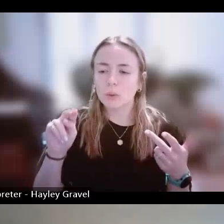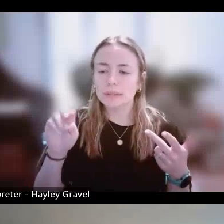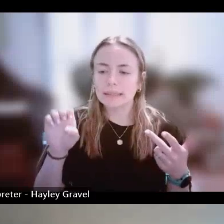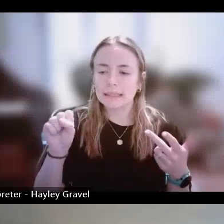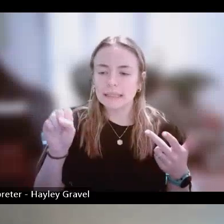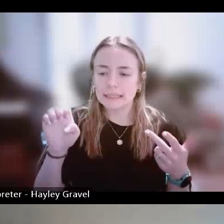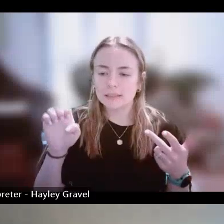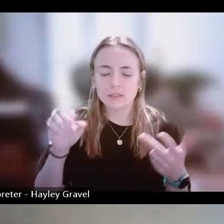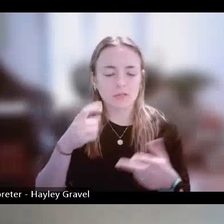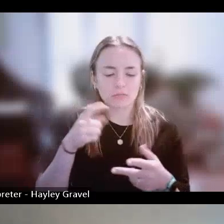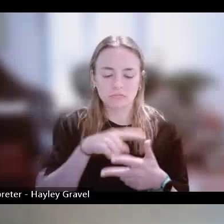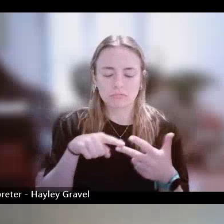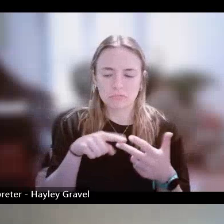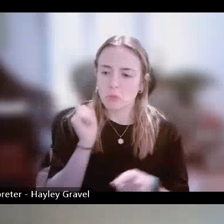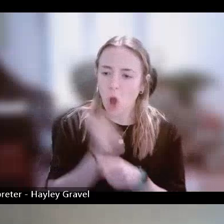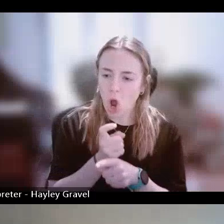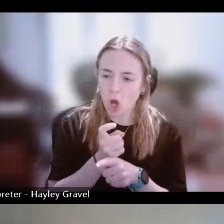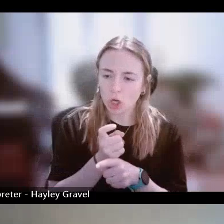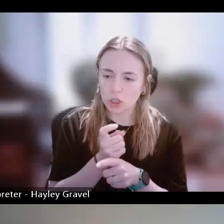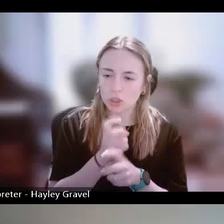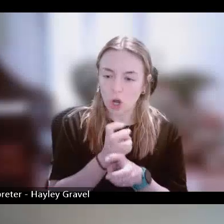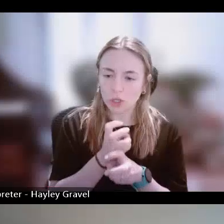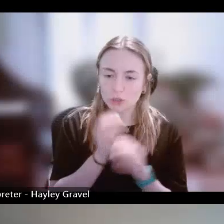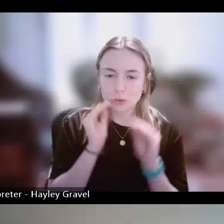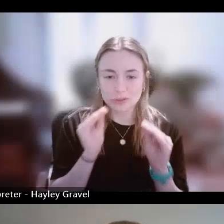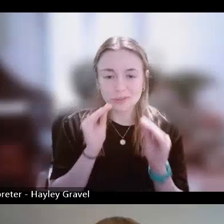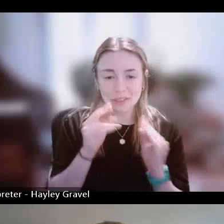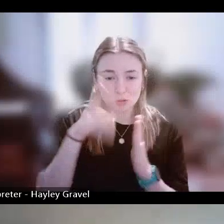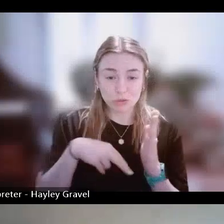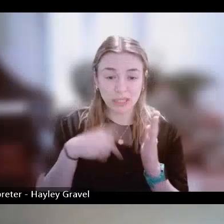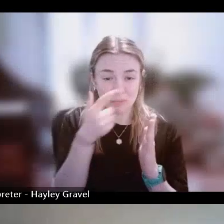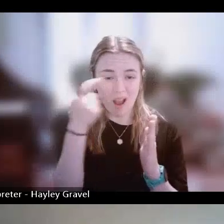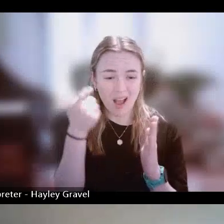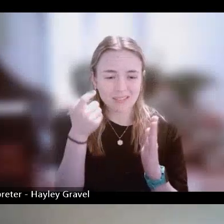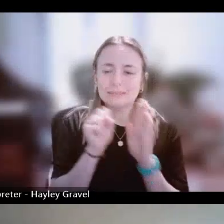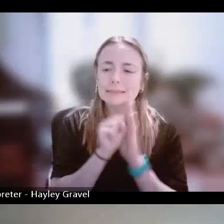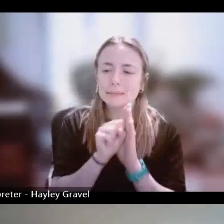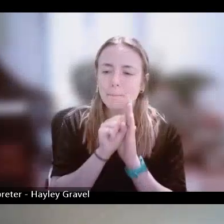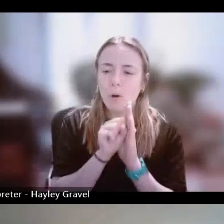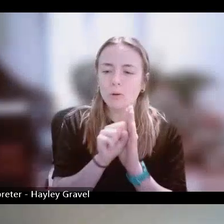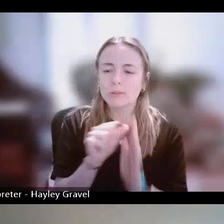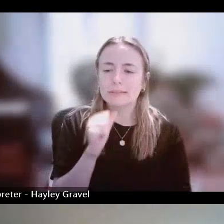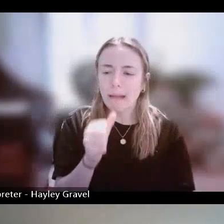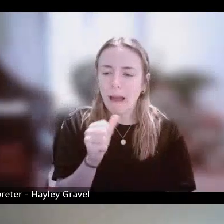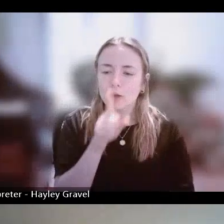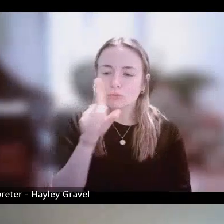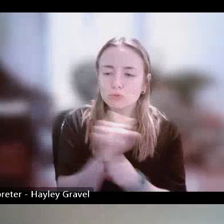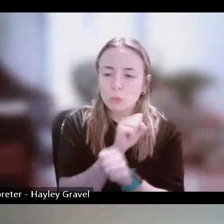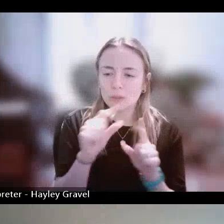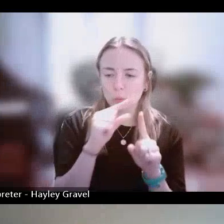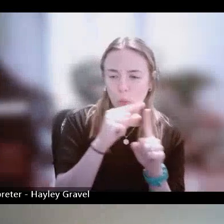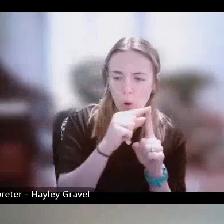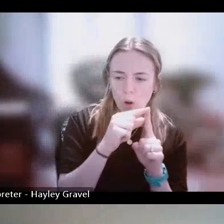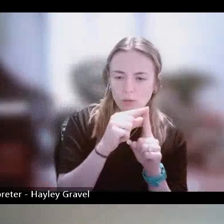So I think a suggestion I would use, Brandy, would be